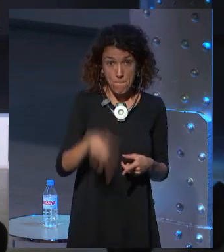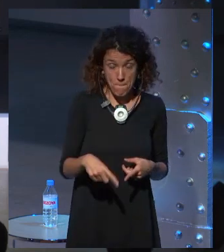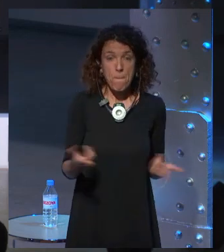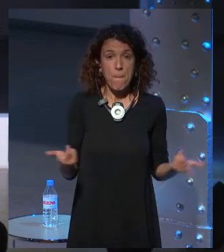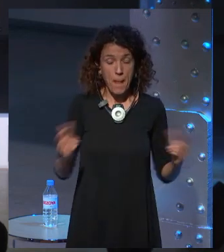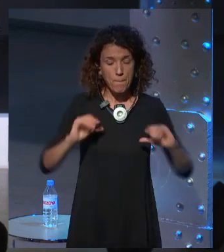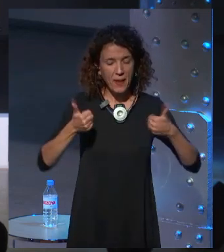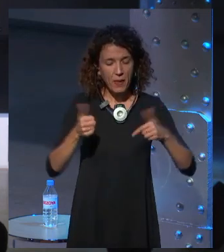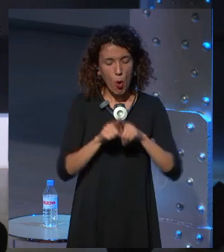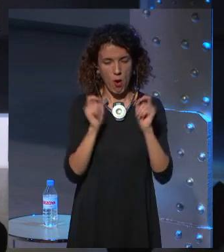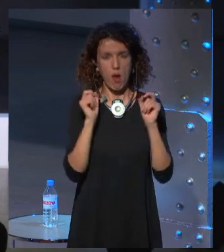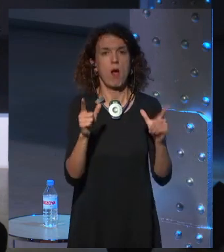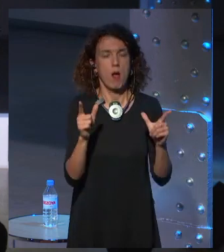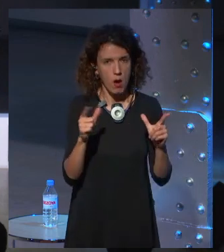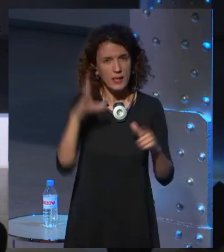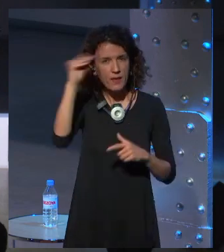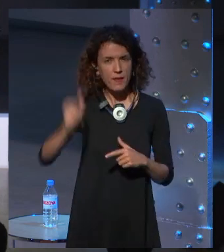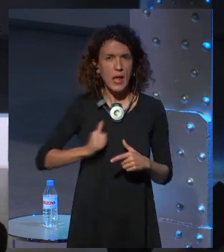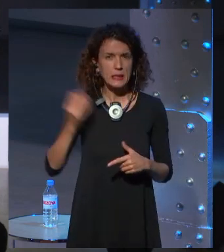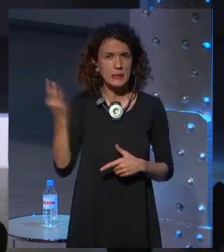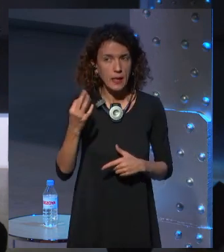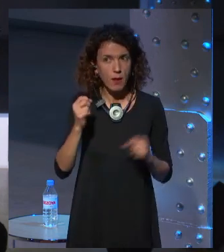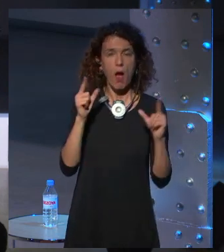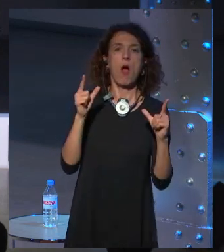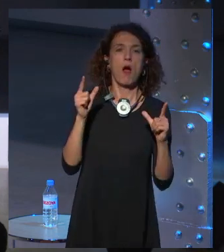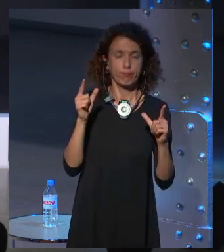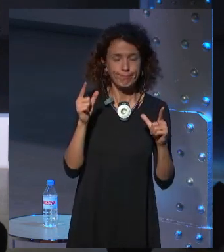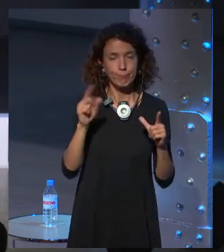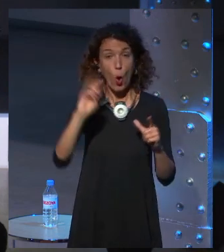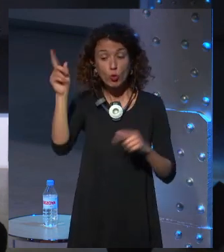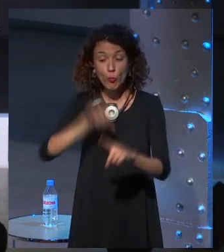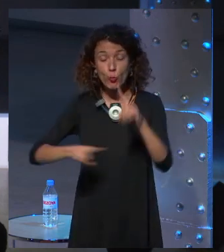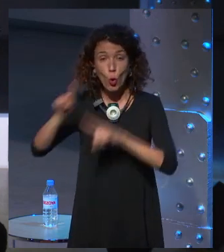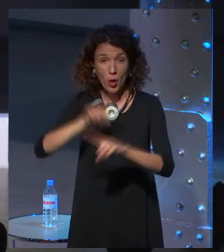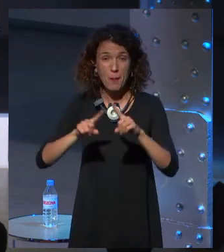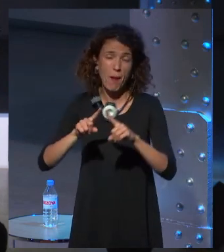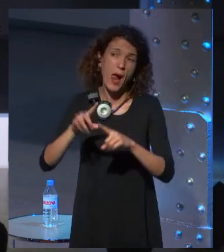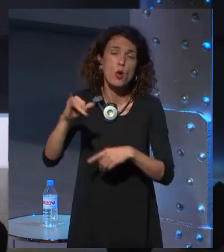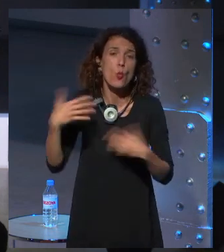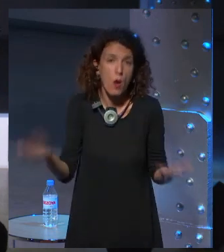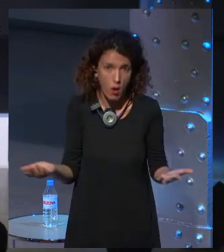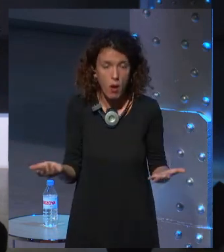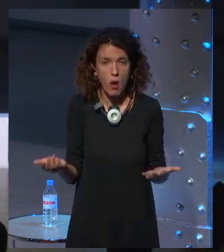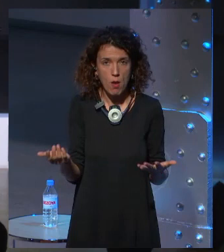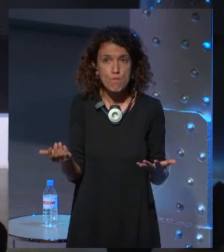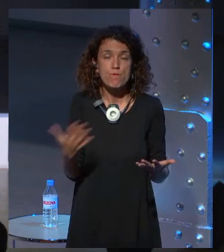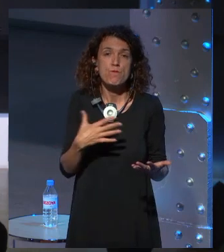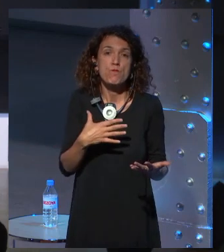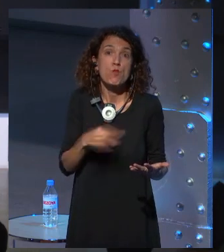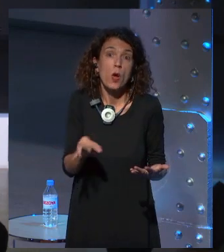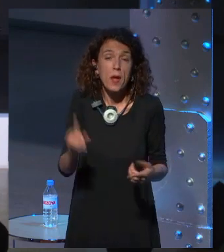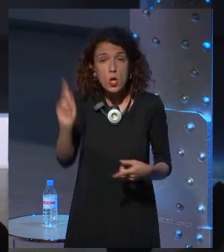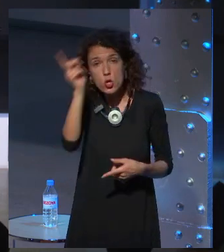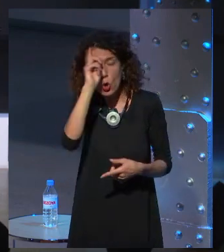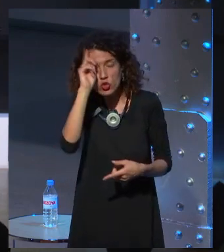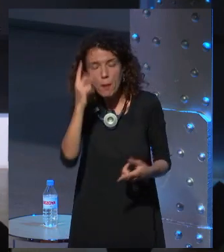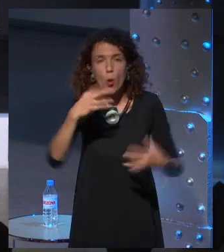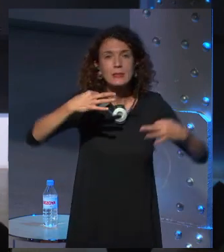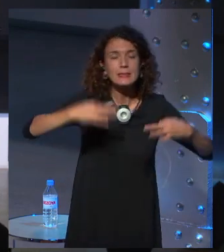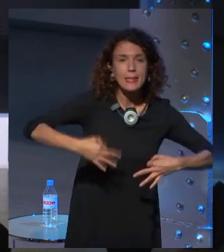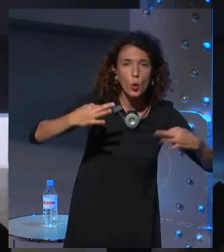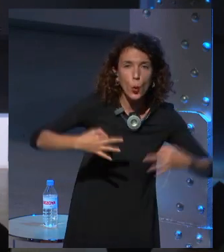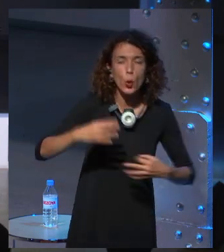artificial intelligence, the other problem is that we're not always certain about what intelligence is, not just the artificial part,